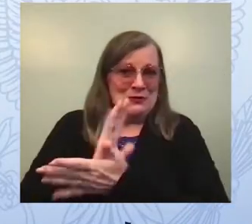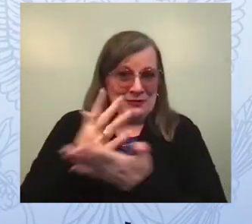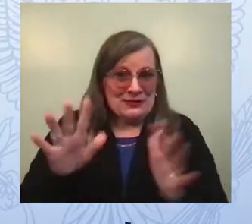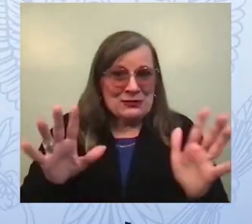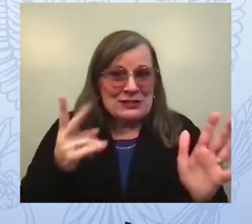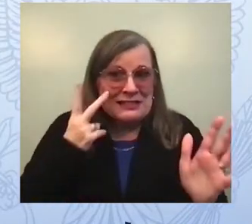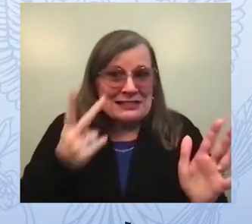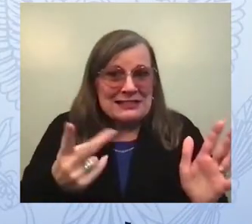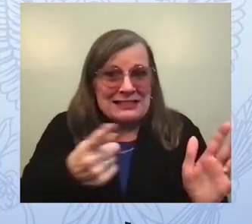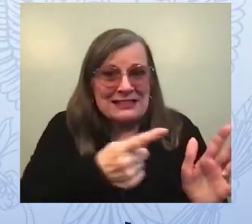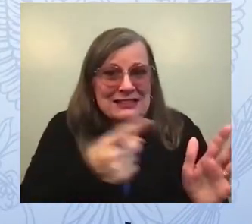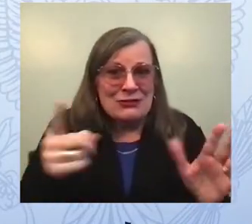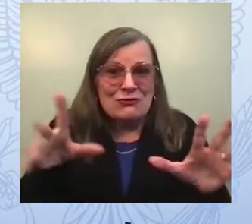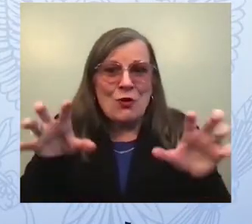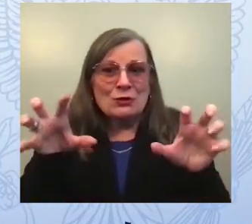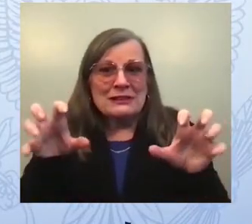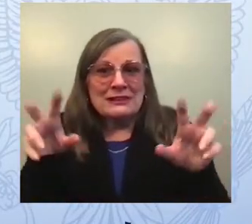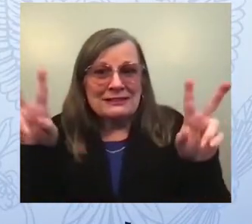You're scared of me?